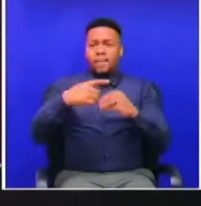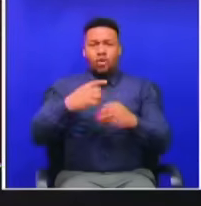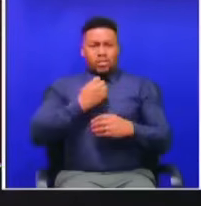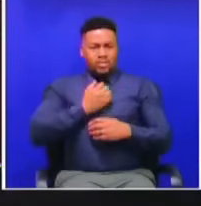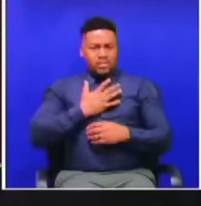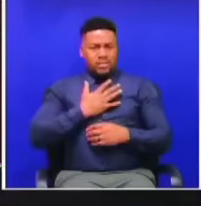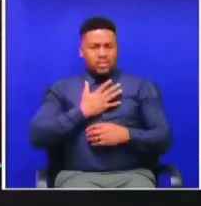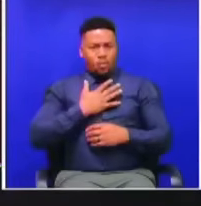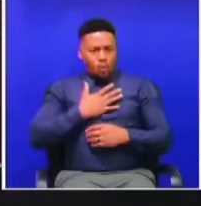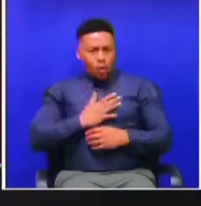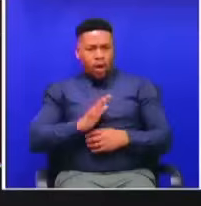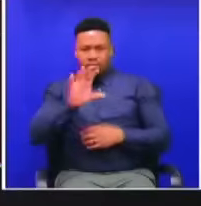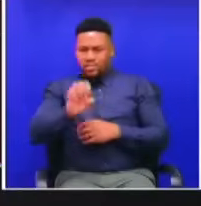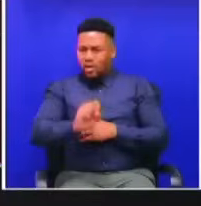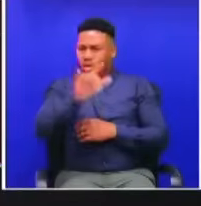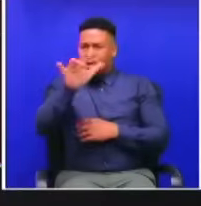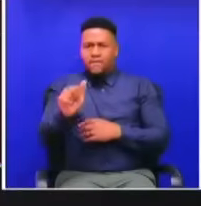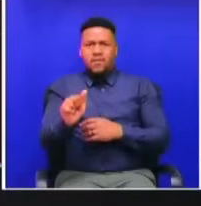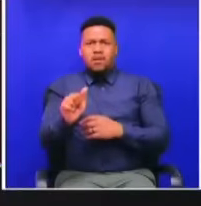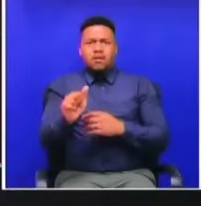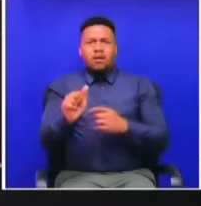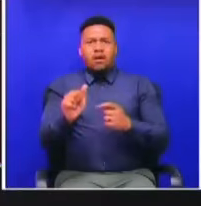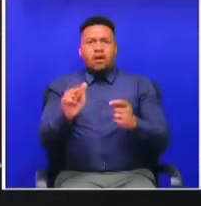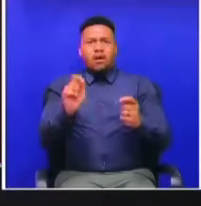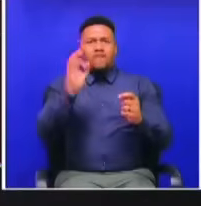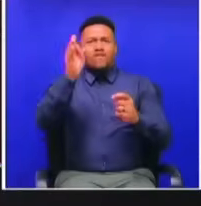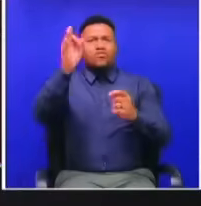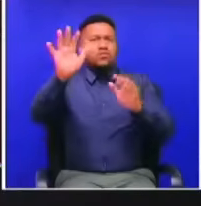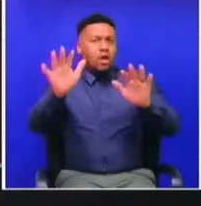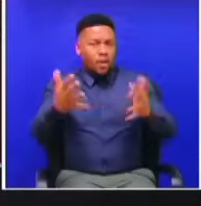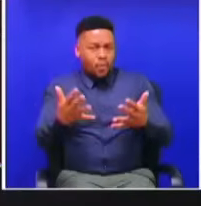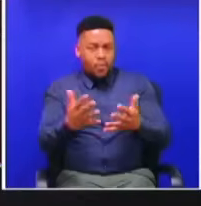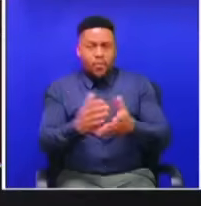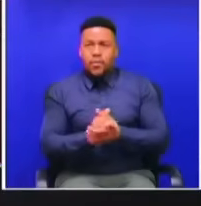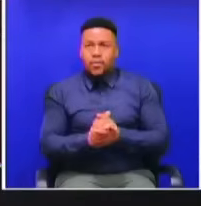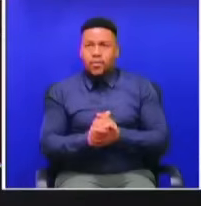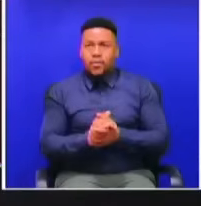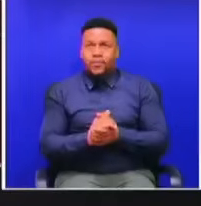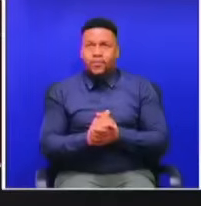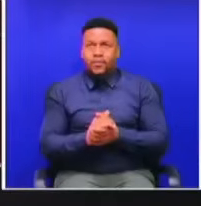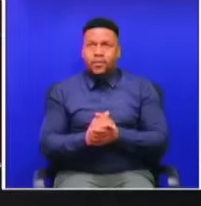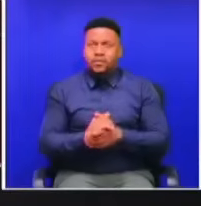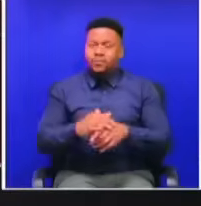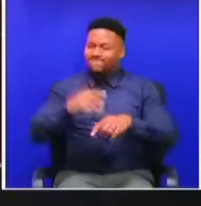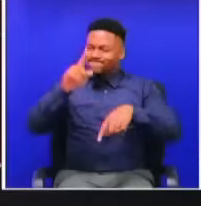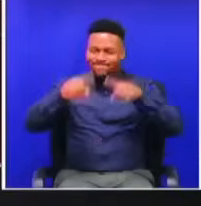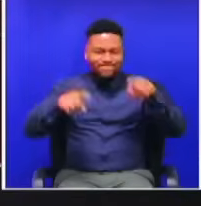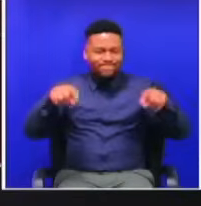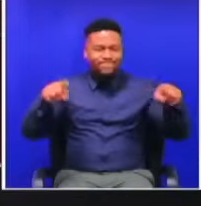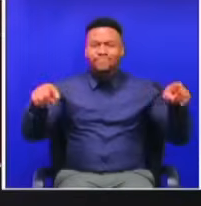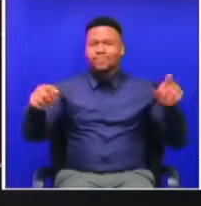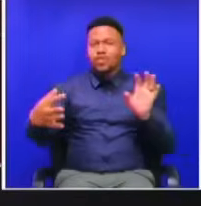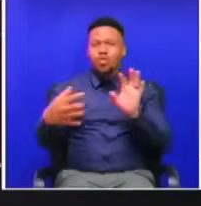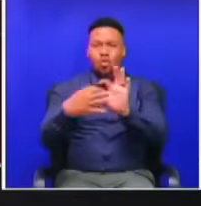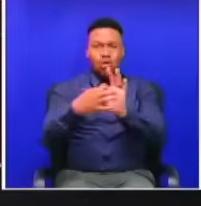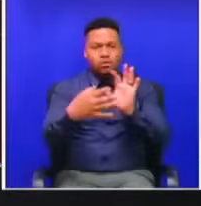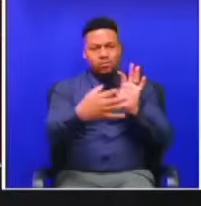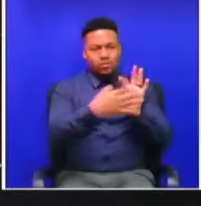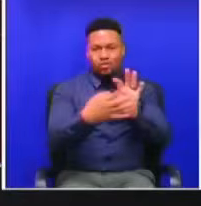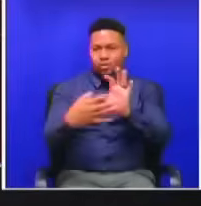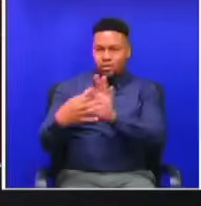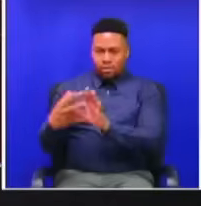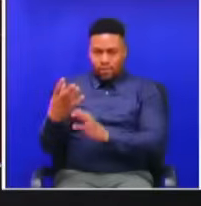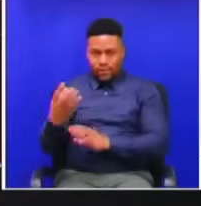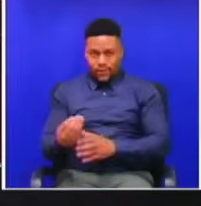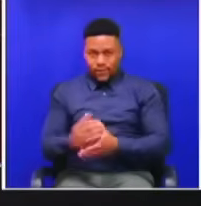Its importance, therefore, lies in several interconnected dimensions. The national dialogue